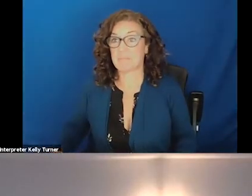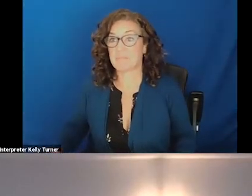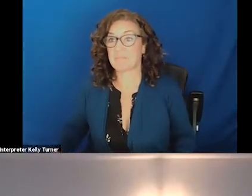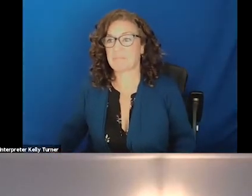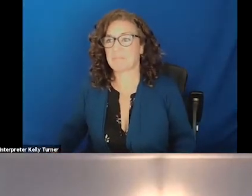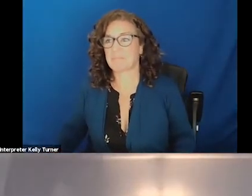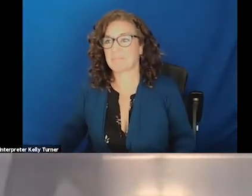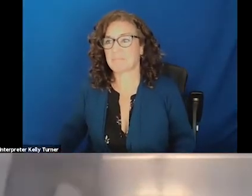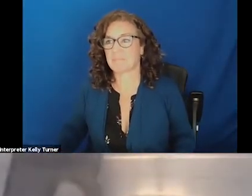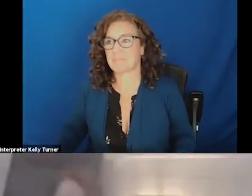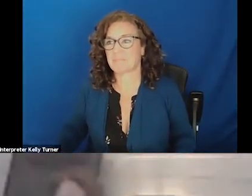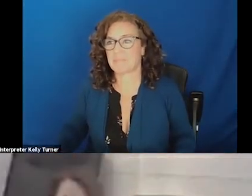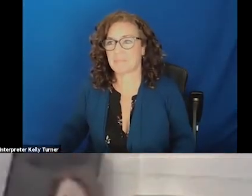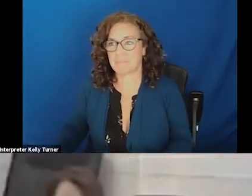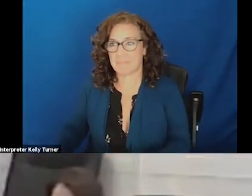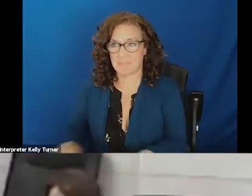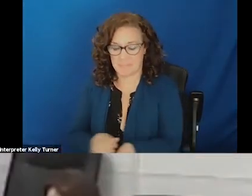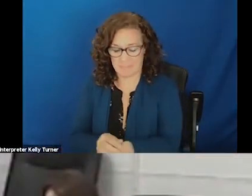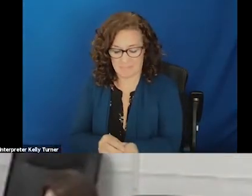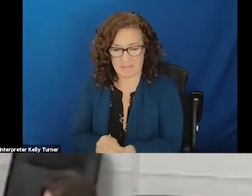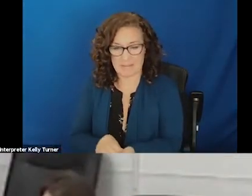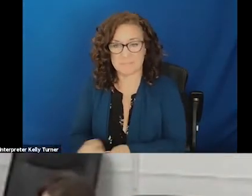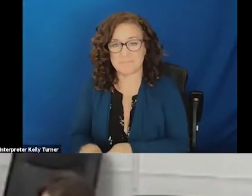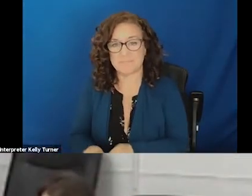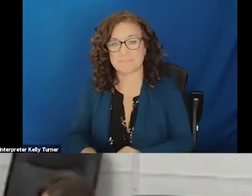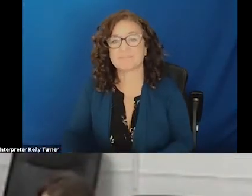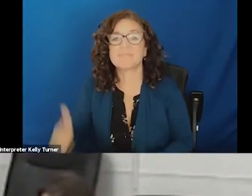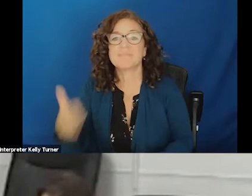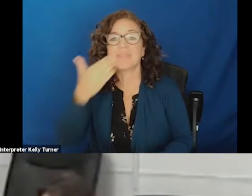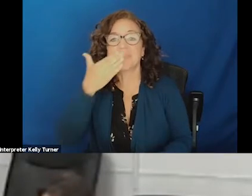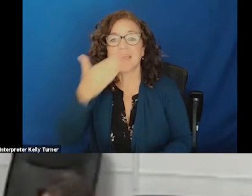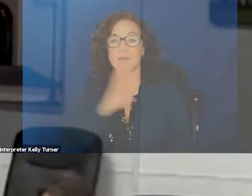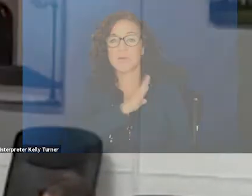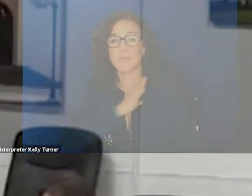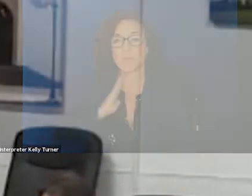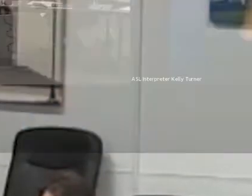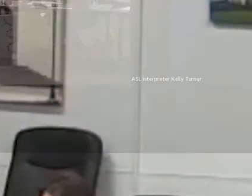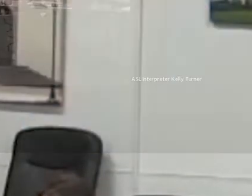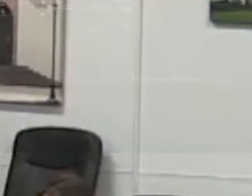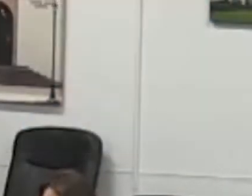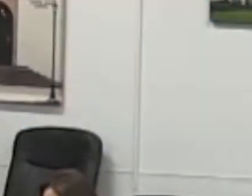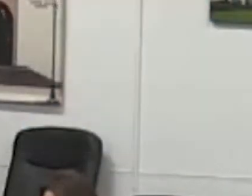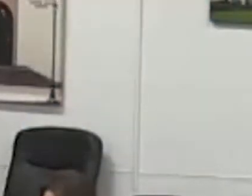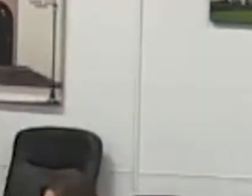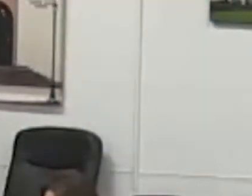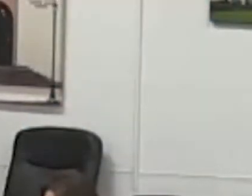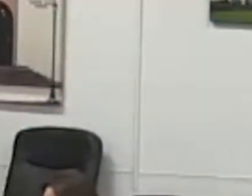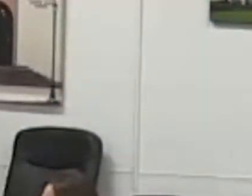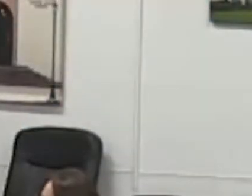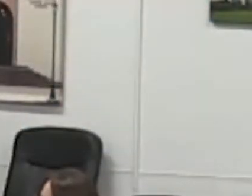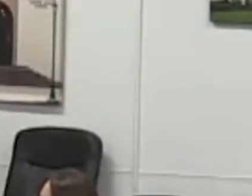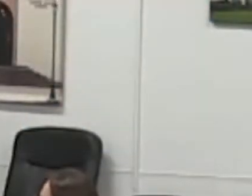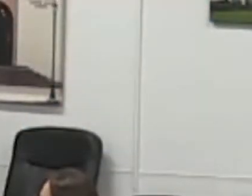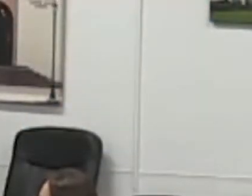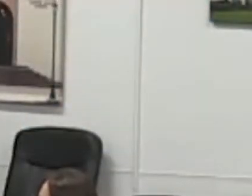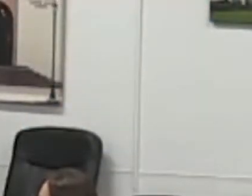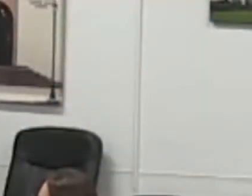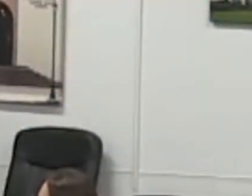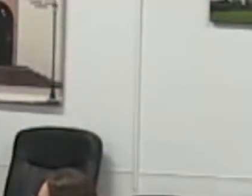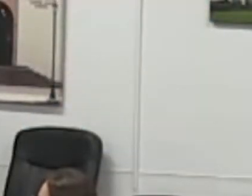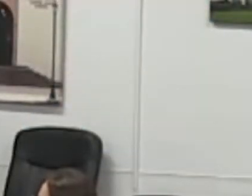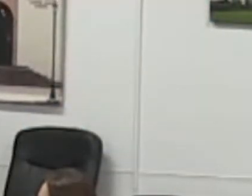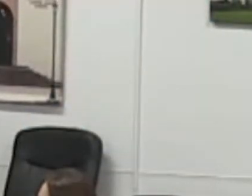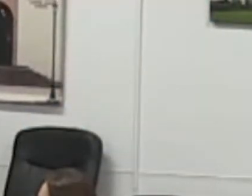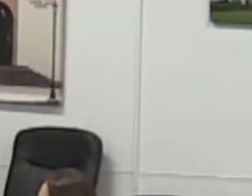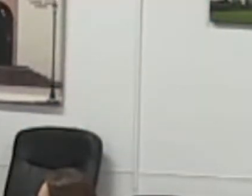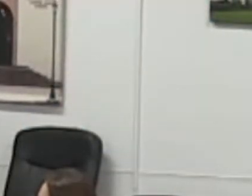Check. Okay. Thank you very much, and good evening, Board President Ford, board members, and Dr. Maldonado. Bringing you this item tonight, I'm